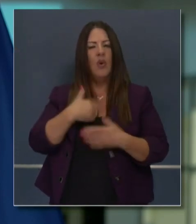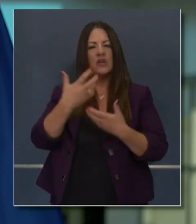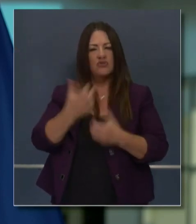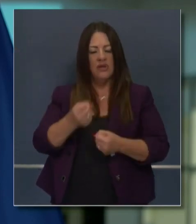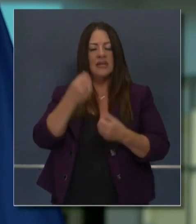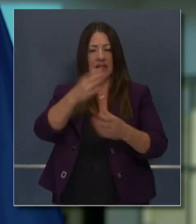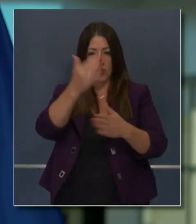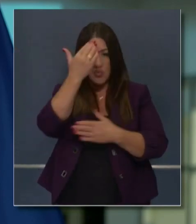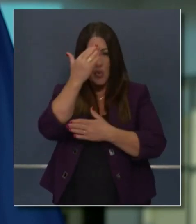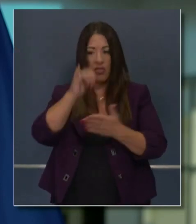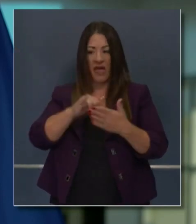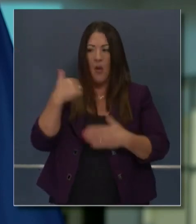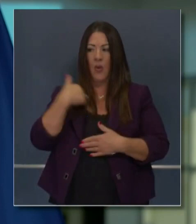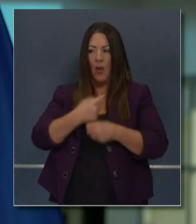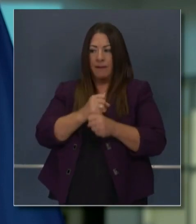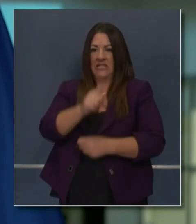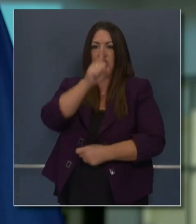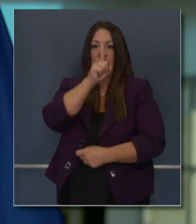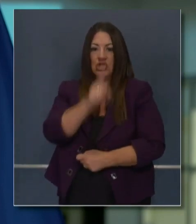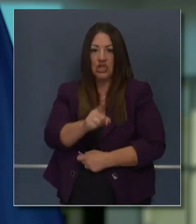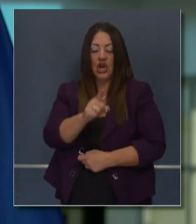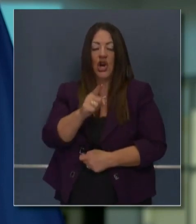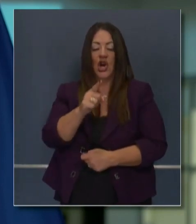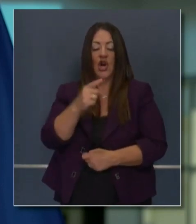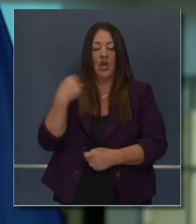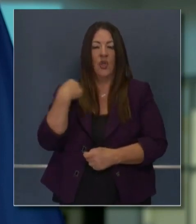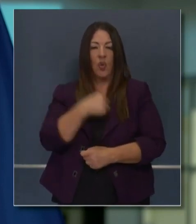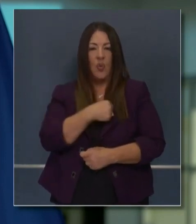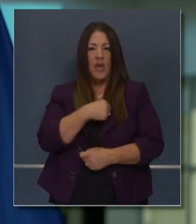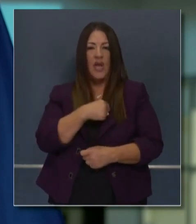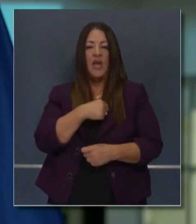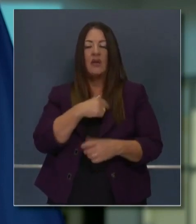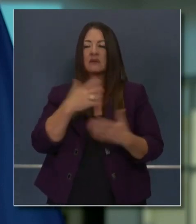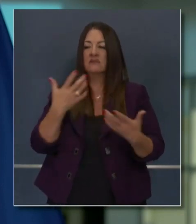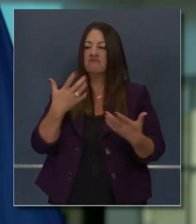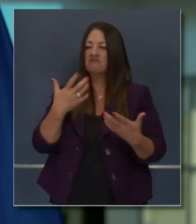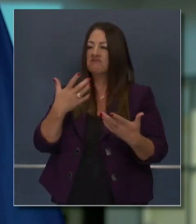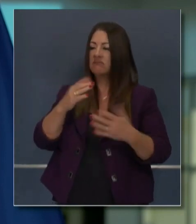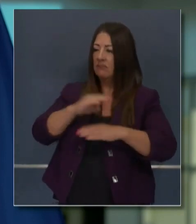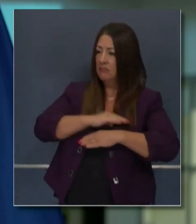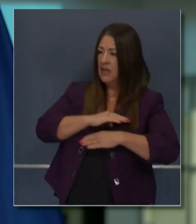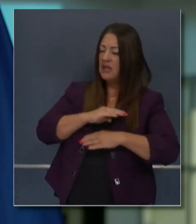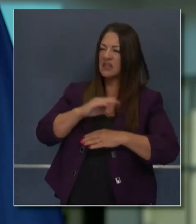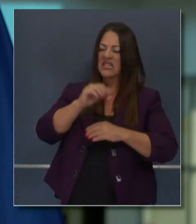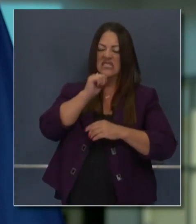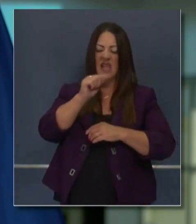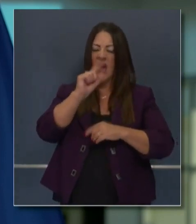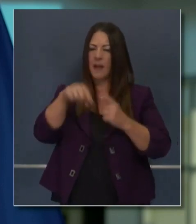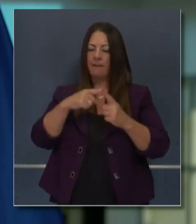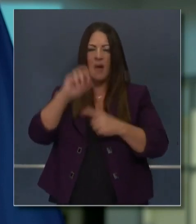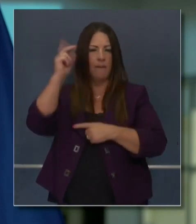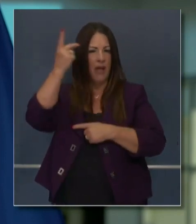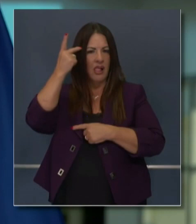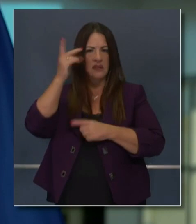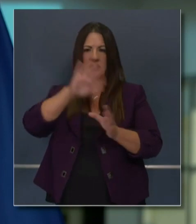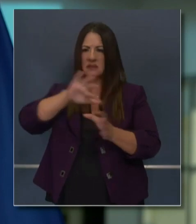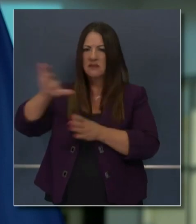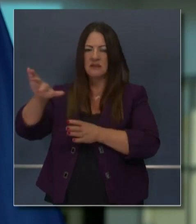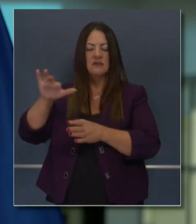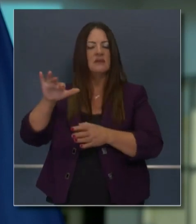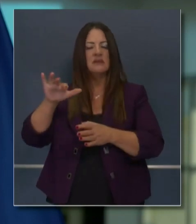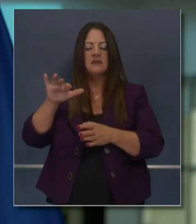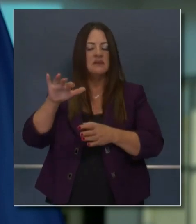make sure that we're not doing anything to meet an arbitrary deadline or meet a political deadline. We're not just going to